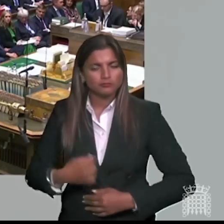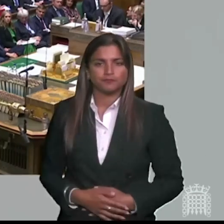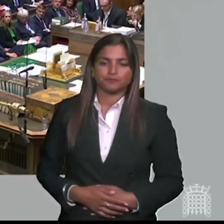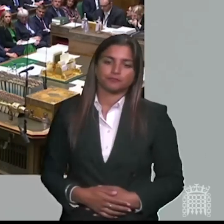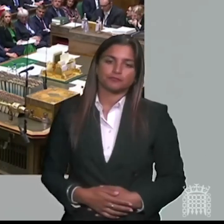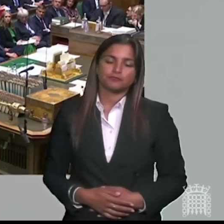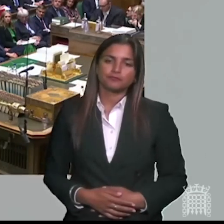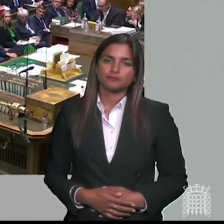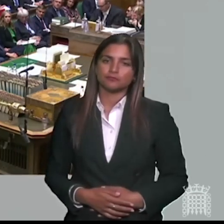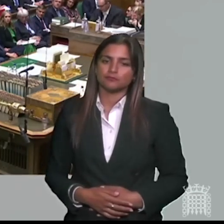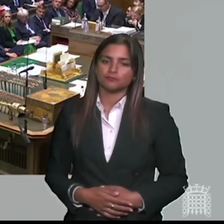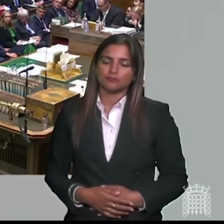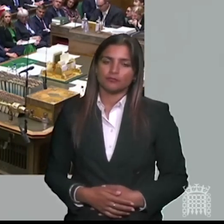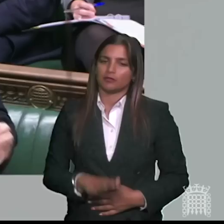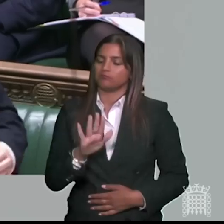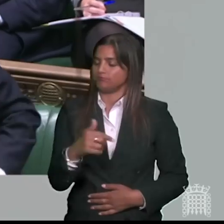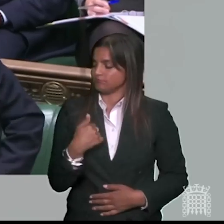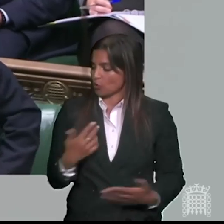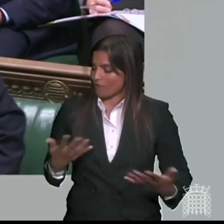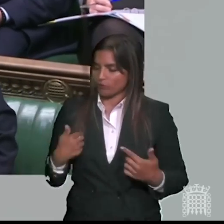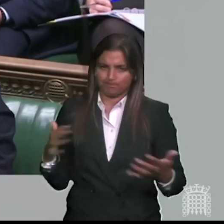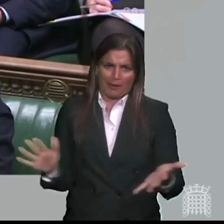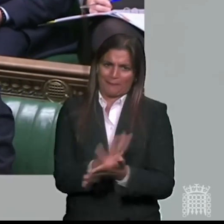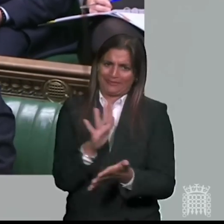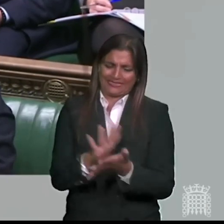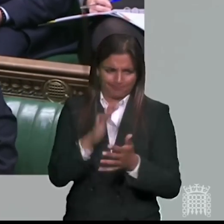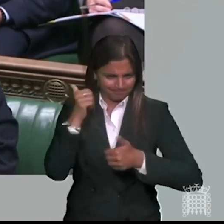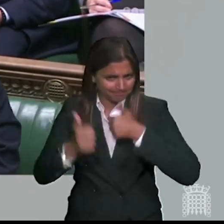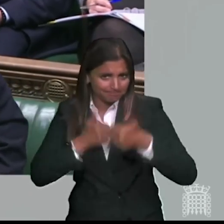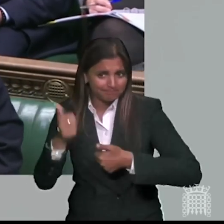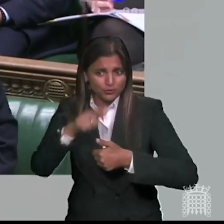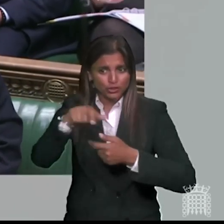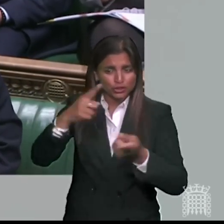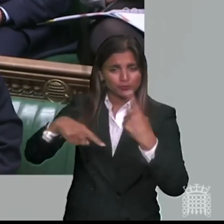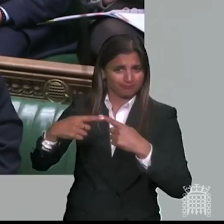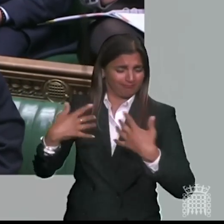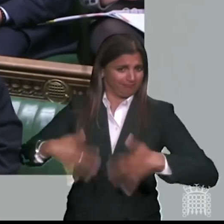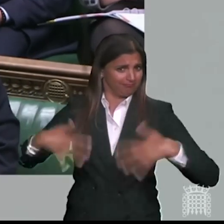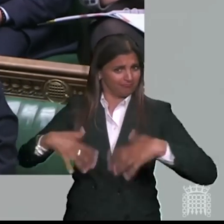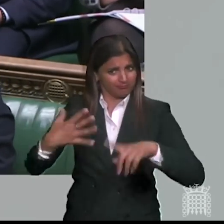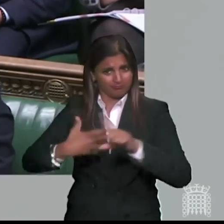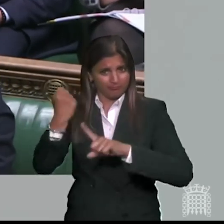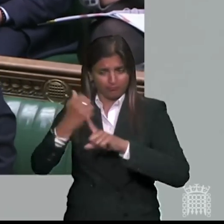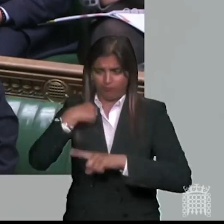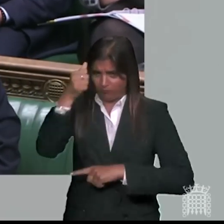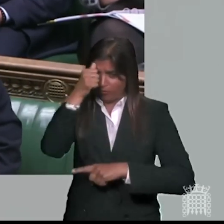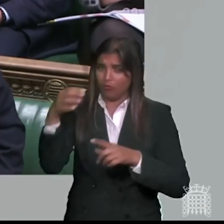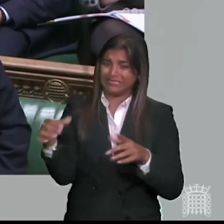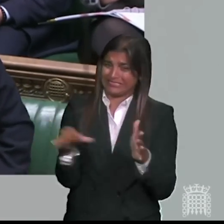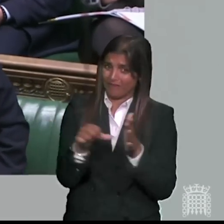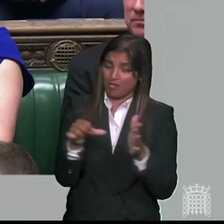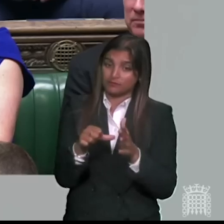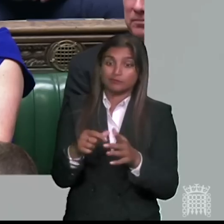Well, of course, I'm very happy to offer my sincere congratulations to those students. And I know what a difficult course it is to